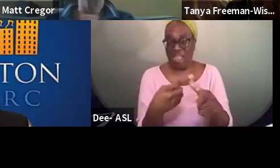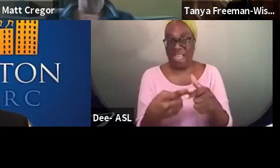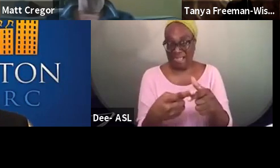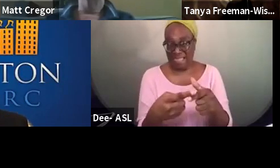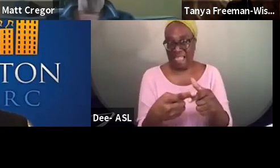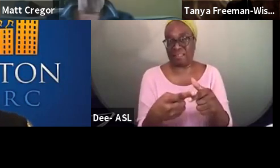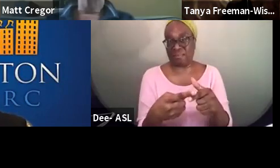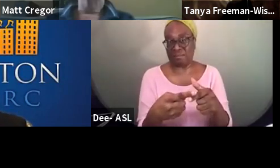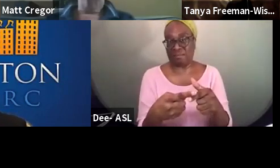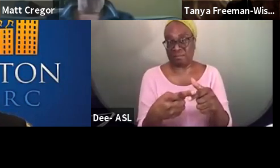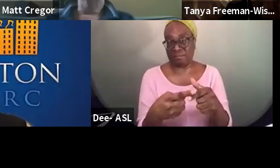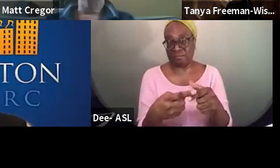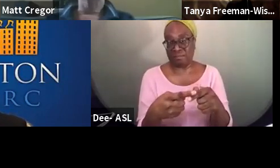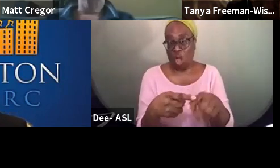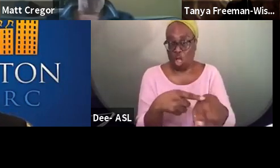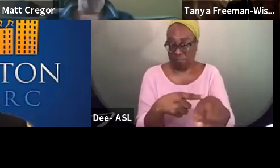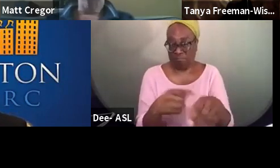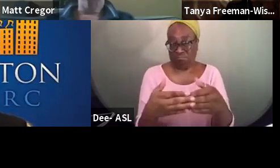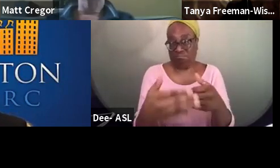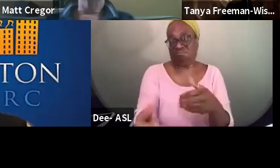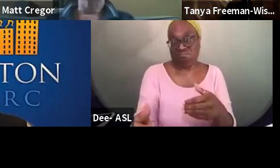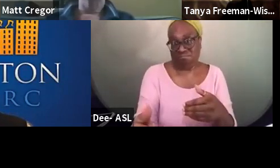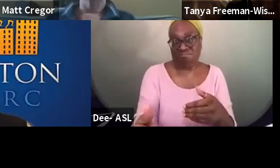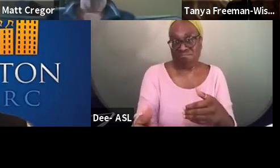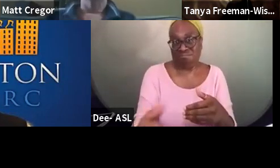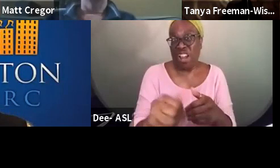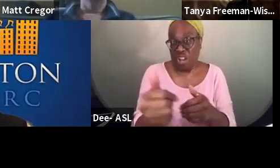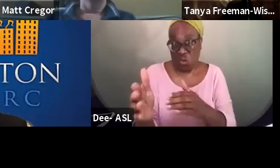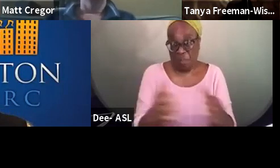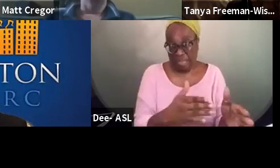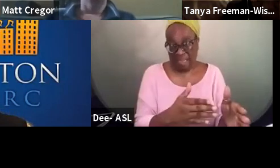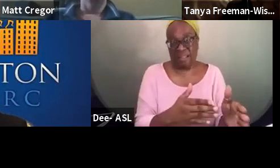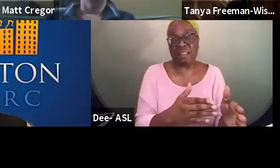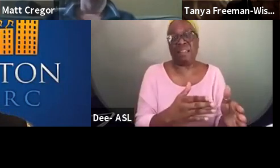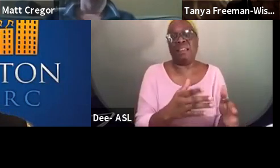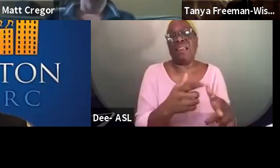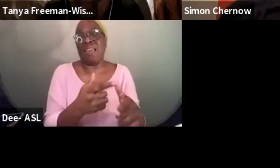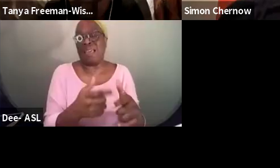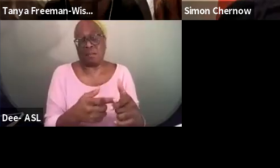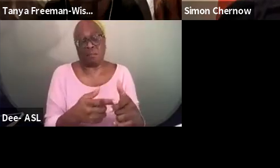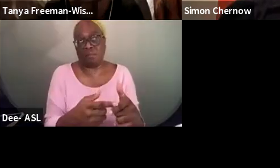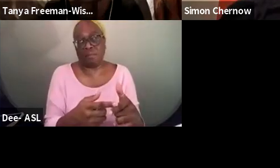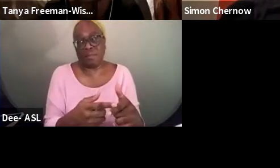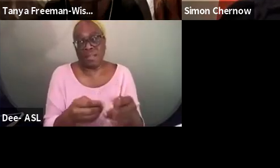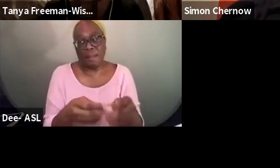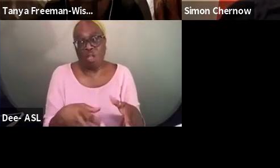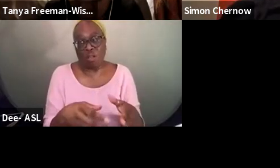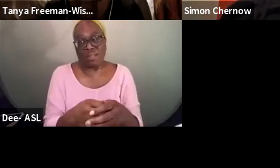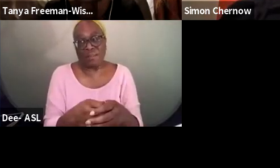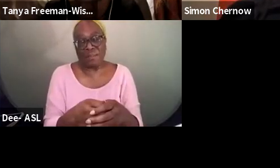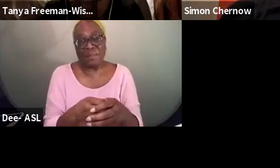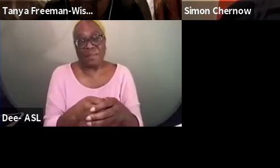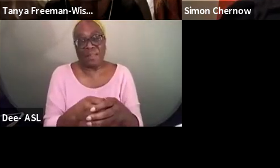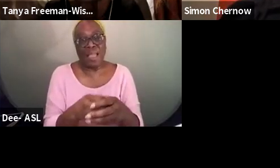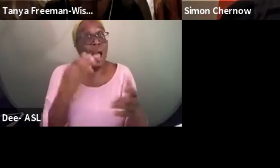think even in the longer term, we can include all 4 subject areas in the 6th grade grading. One caveat I would say is, I know we're saying first